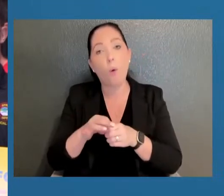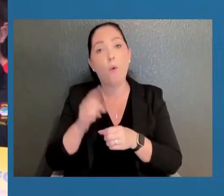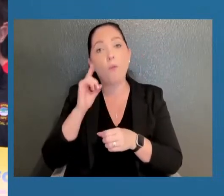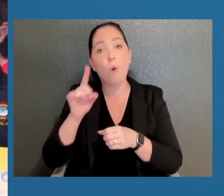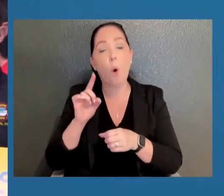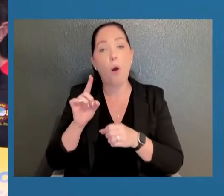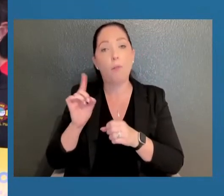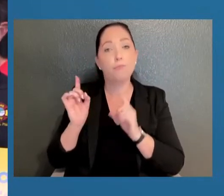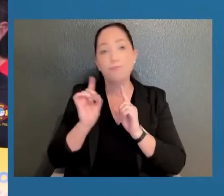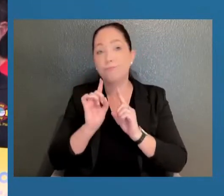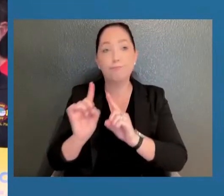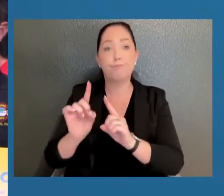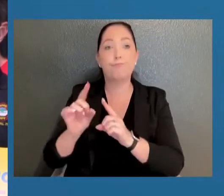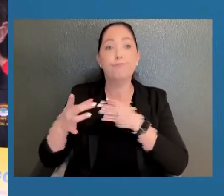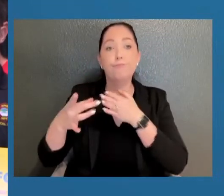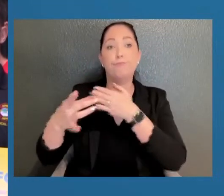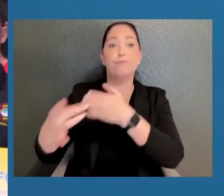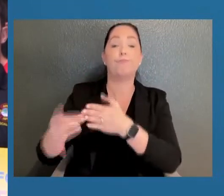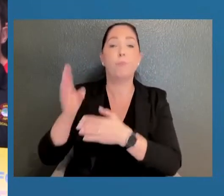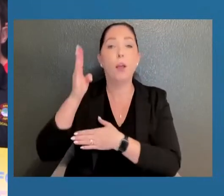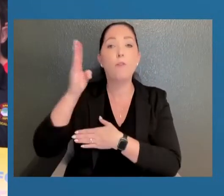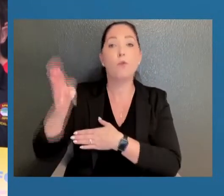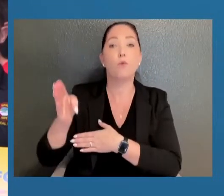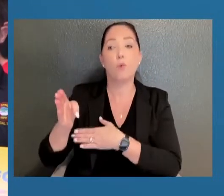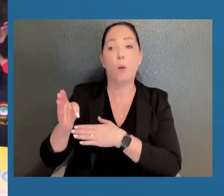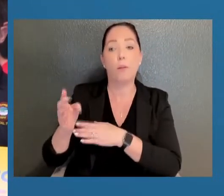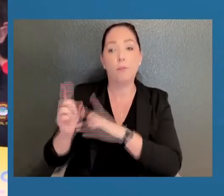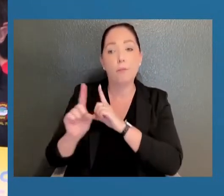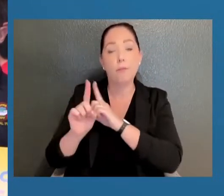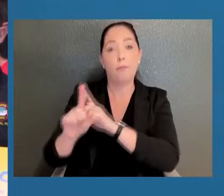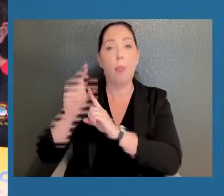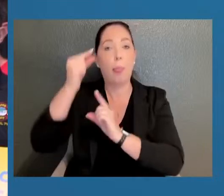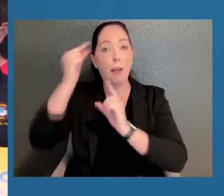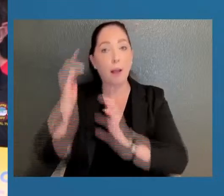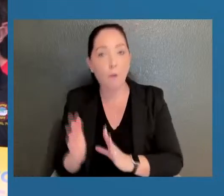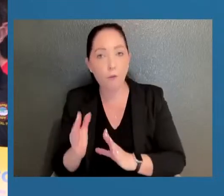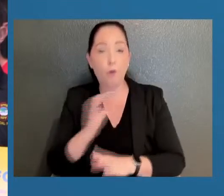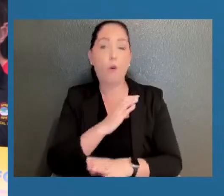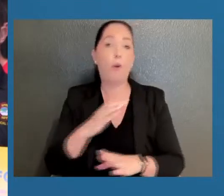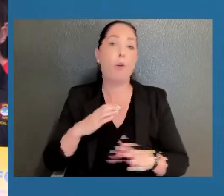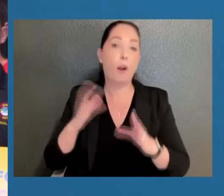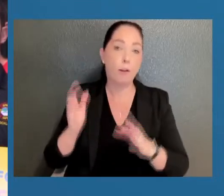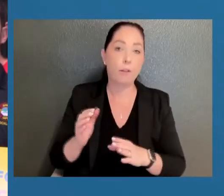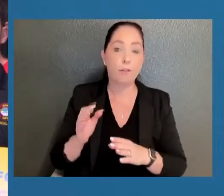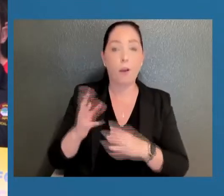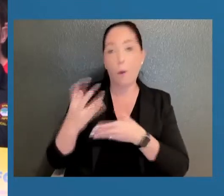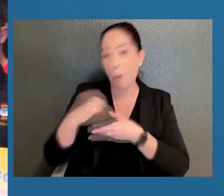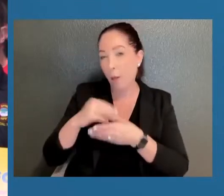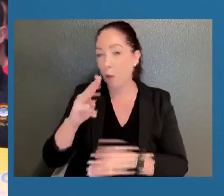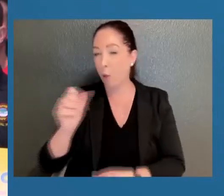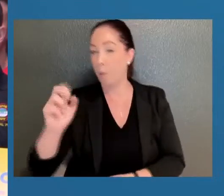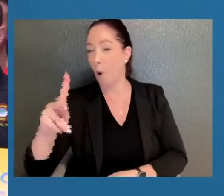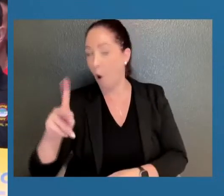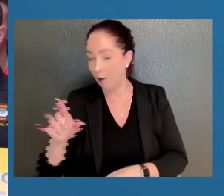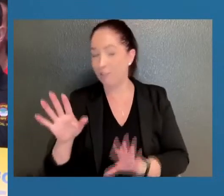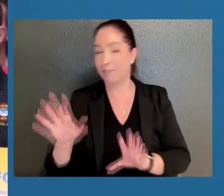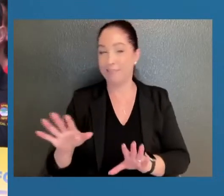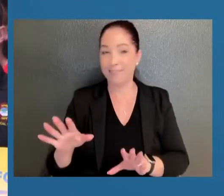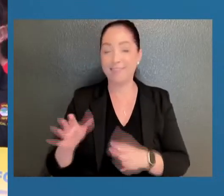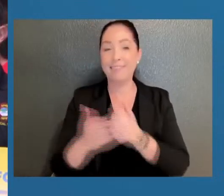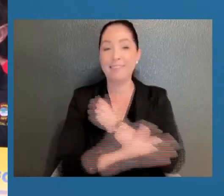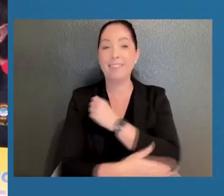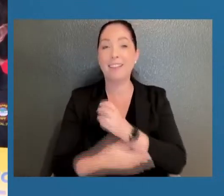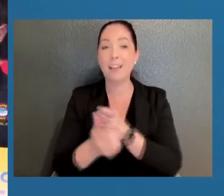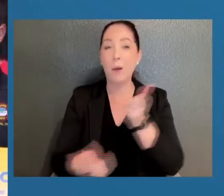that path with our governor and our congressman and I'll include Mark because he's done a lot, our county executive from